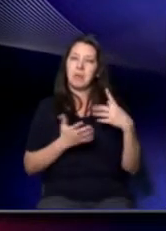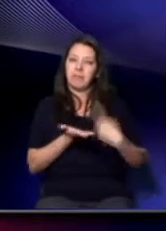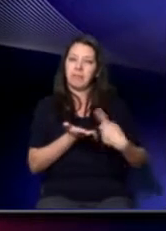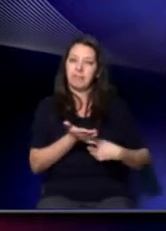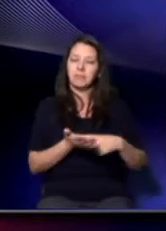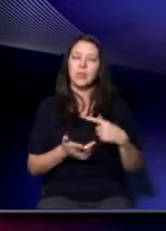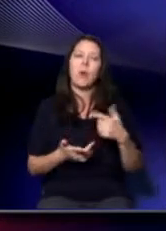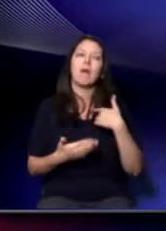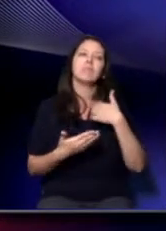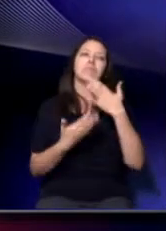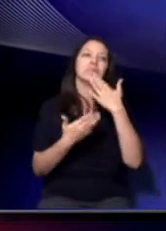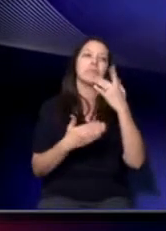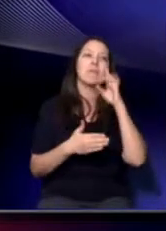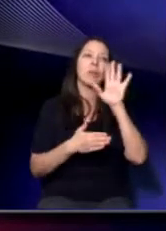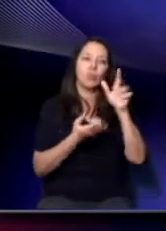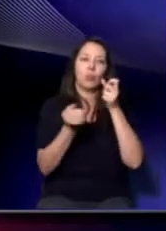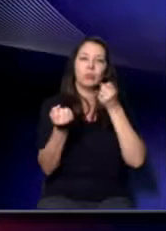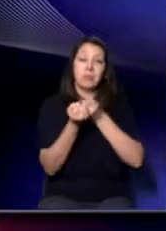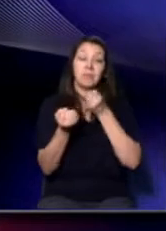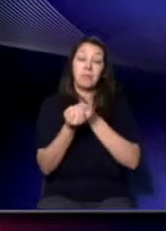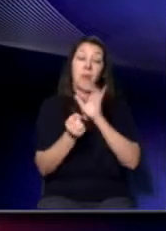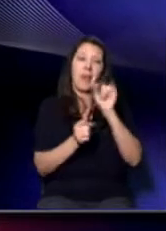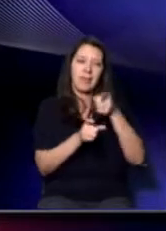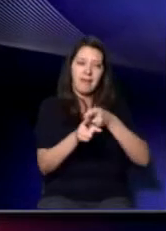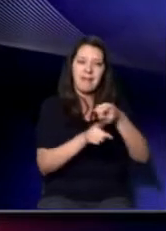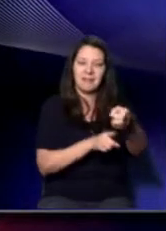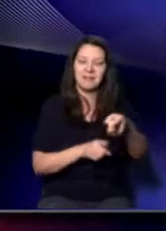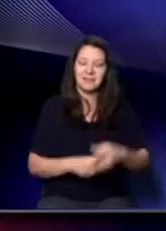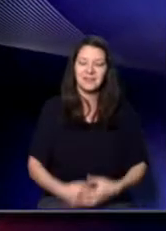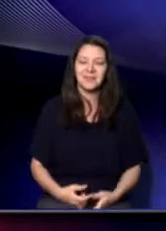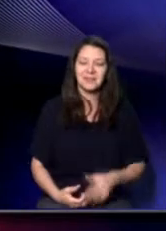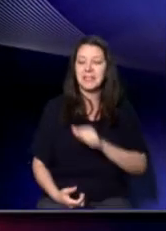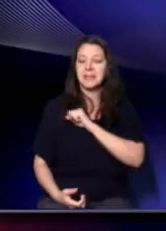in that area. Thank you. Thank you.